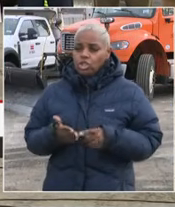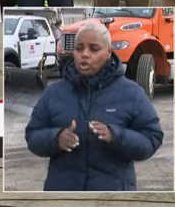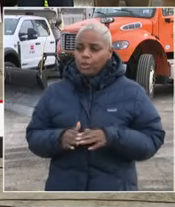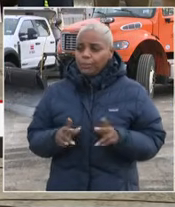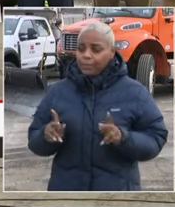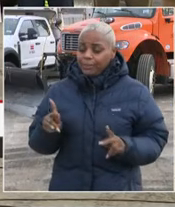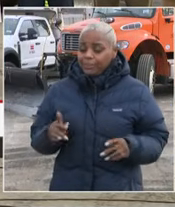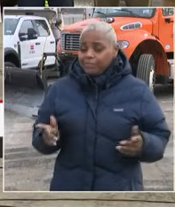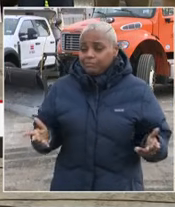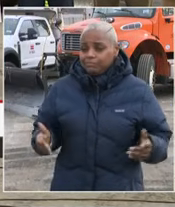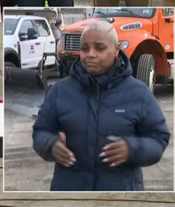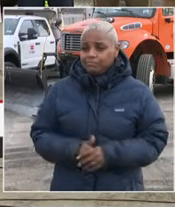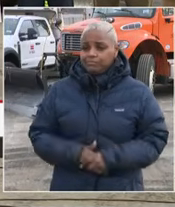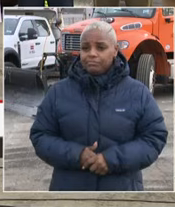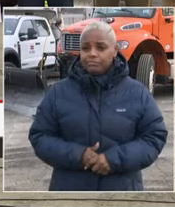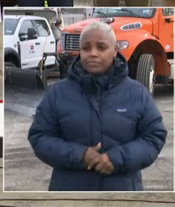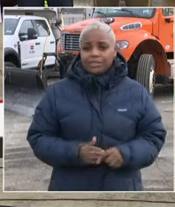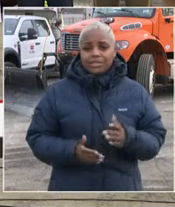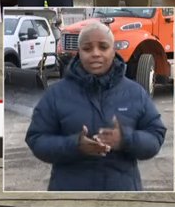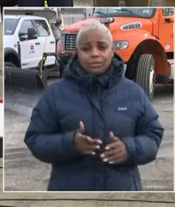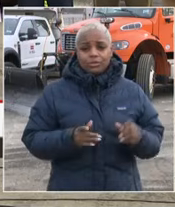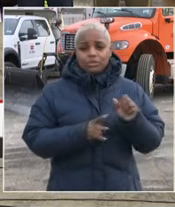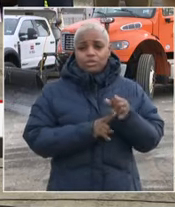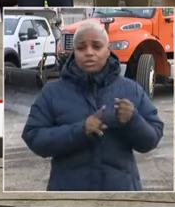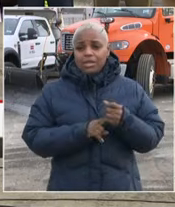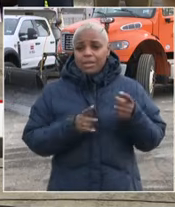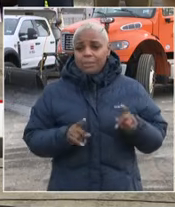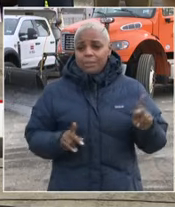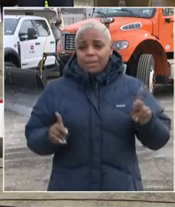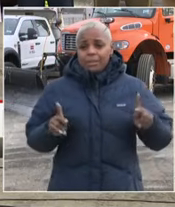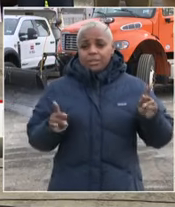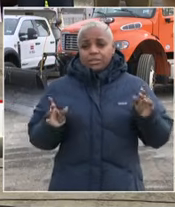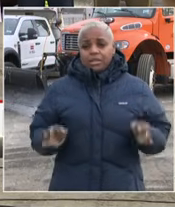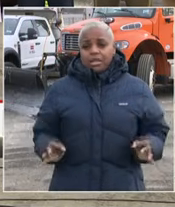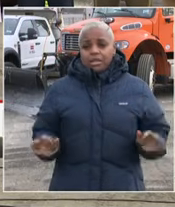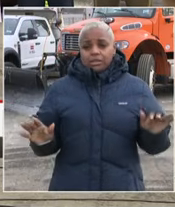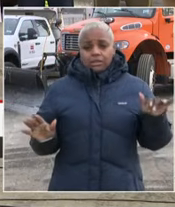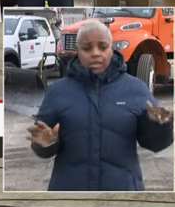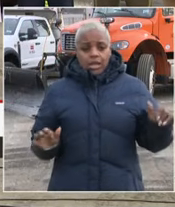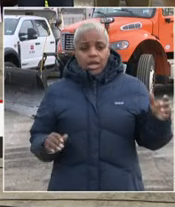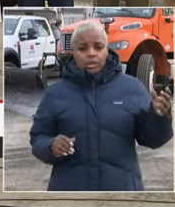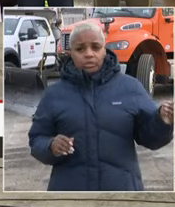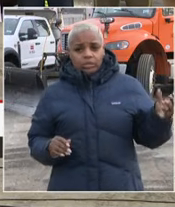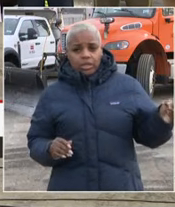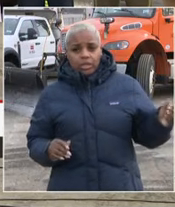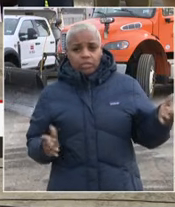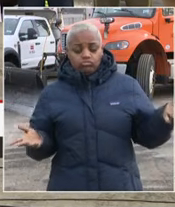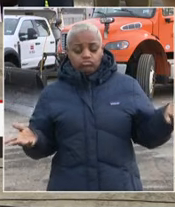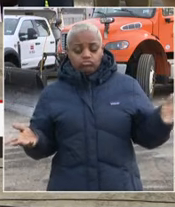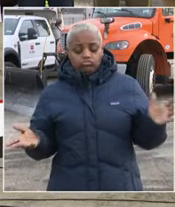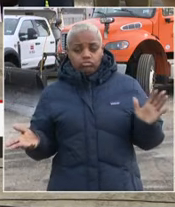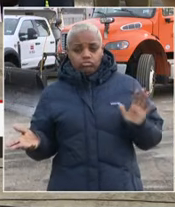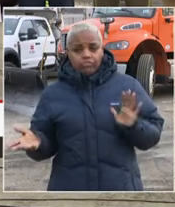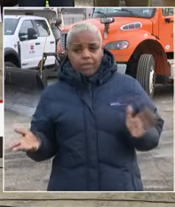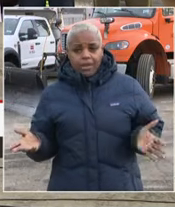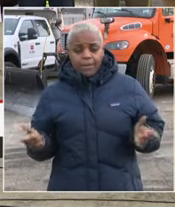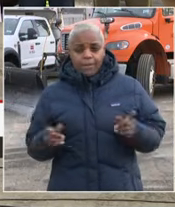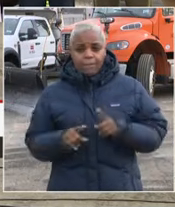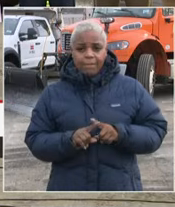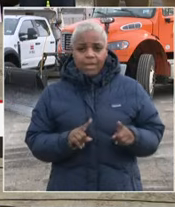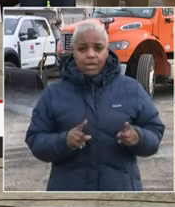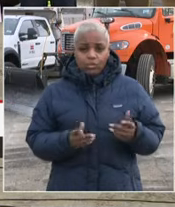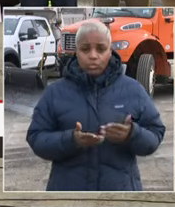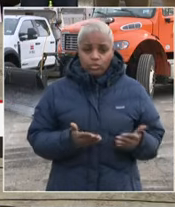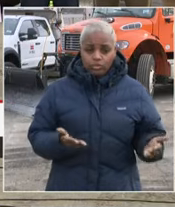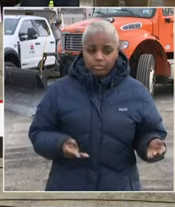when people may choose to stay outside, but they're also refusing the additional resources that they need to stay safe outside, then we would